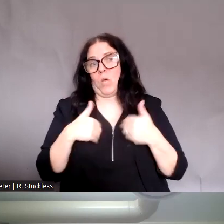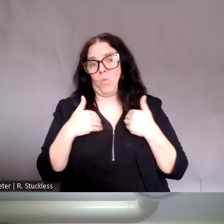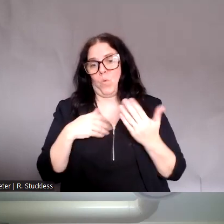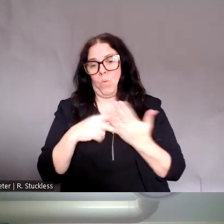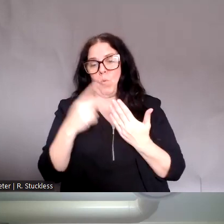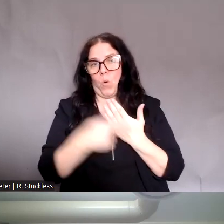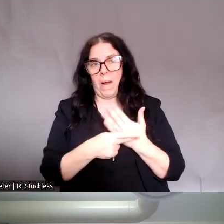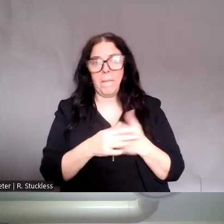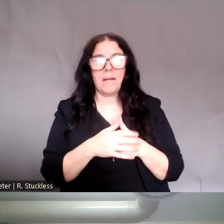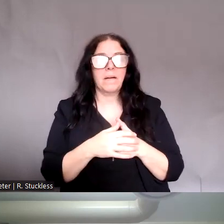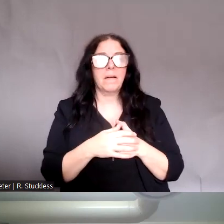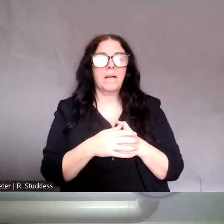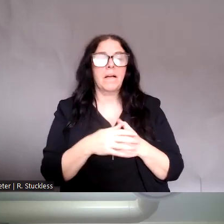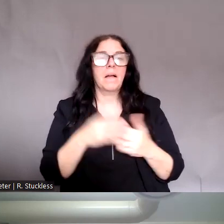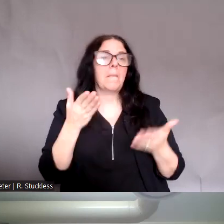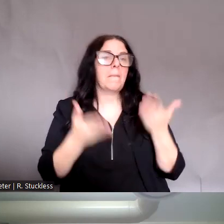might be related to